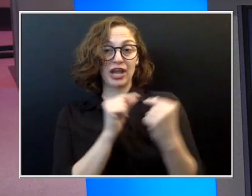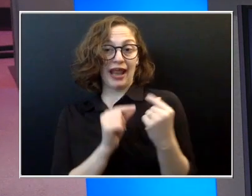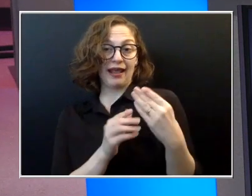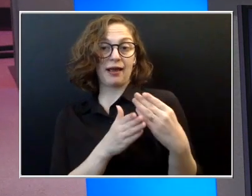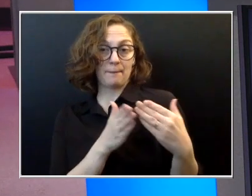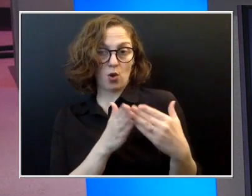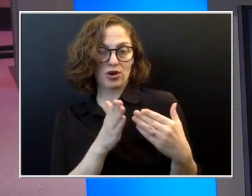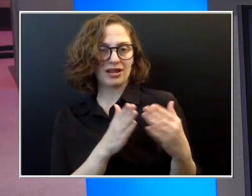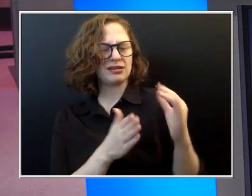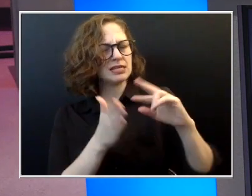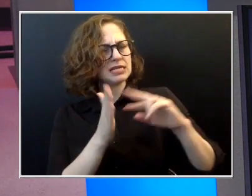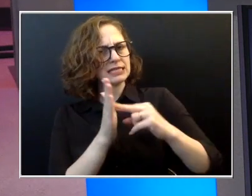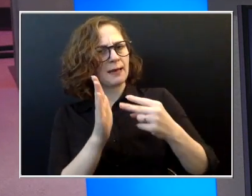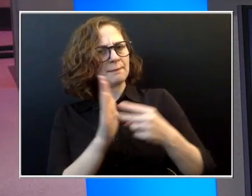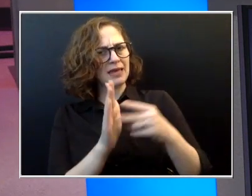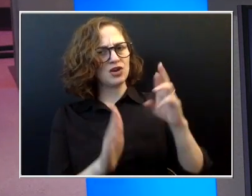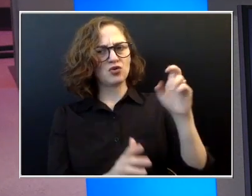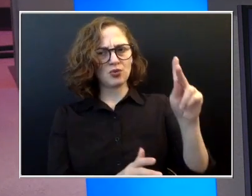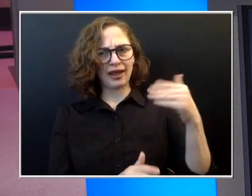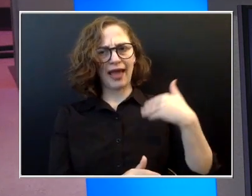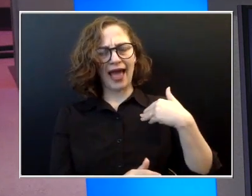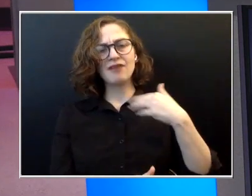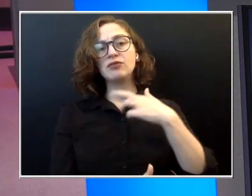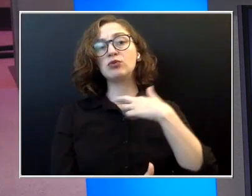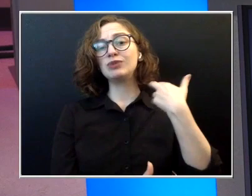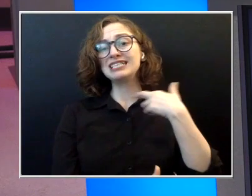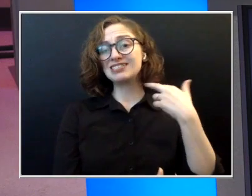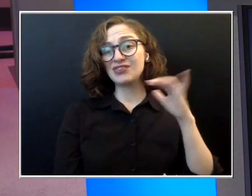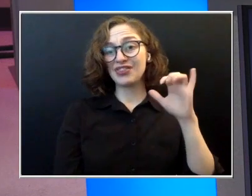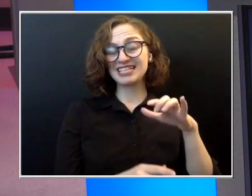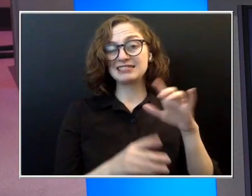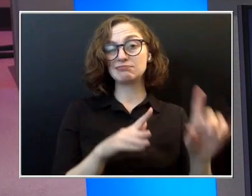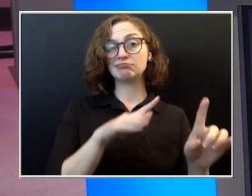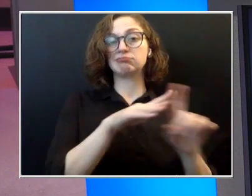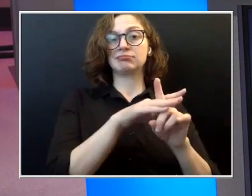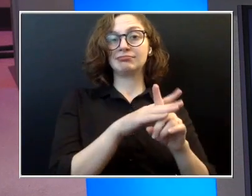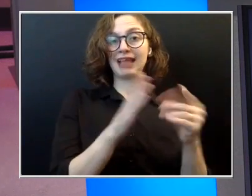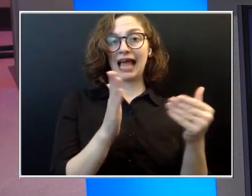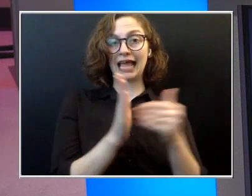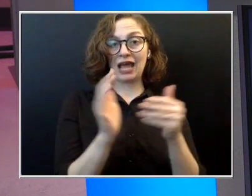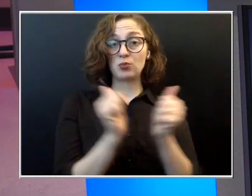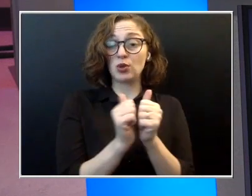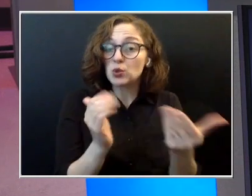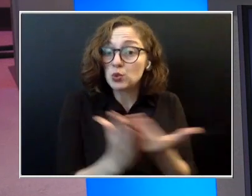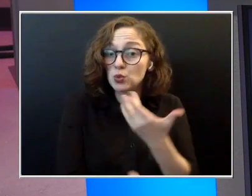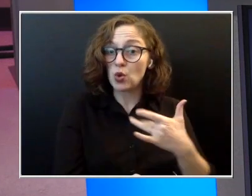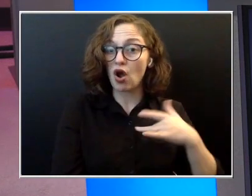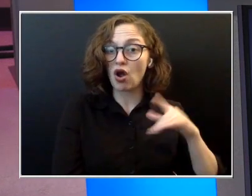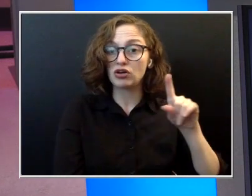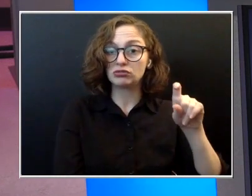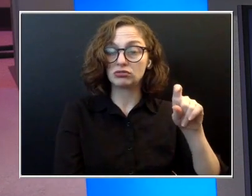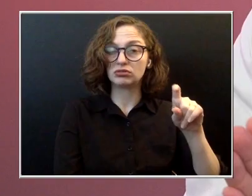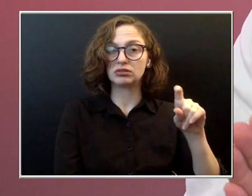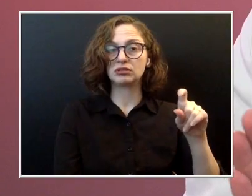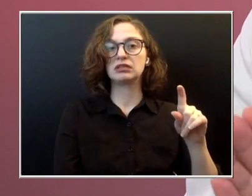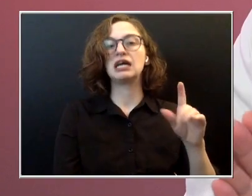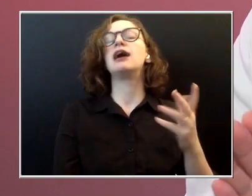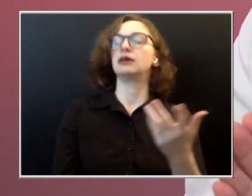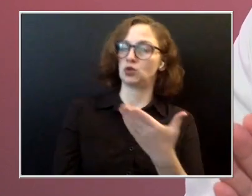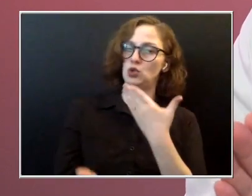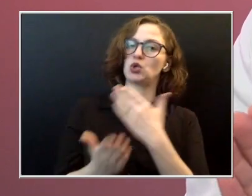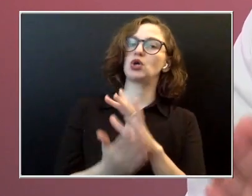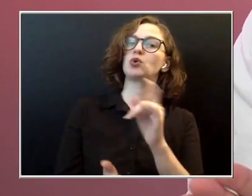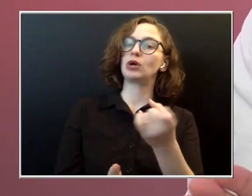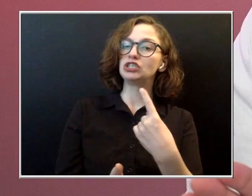heart? Yes, excellent question. So first I want to make it clear that in his case it was age